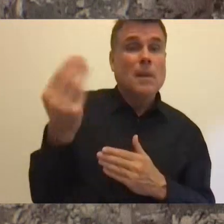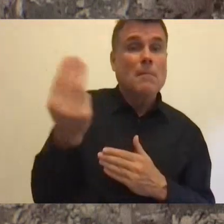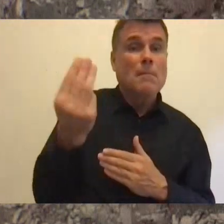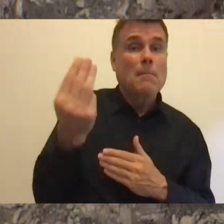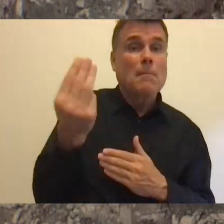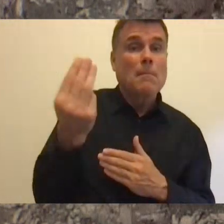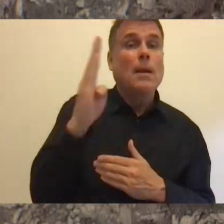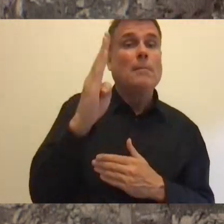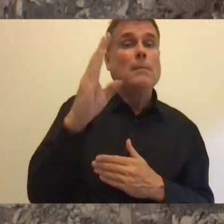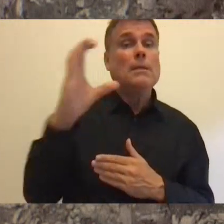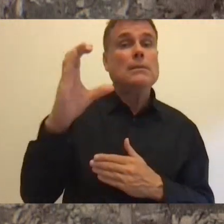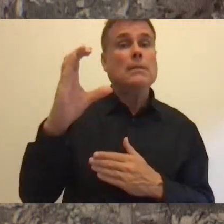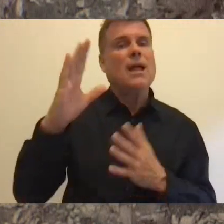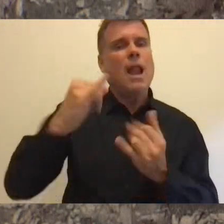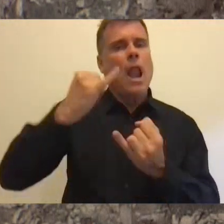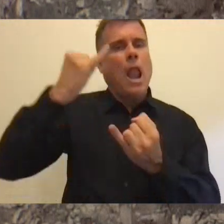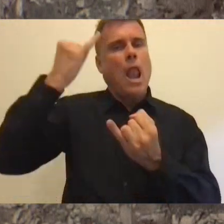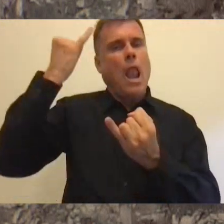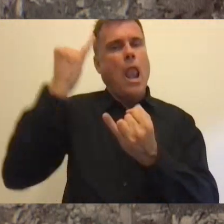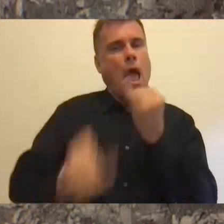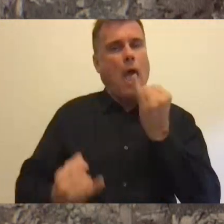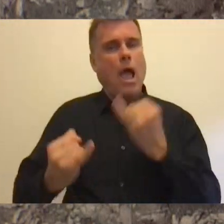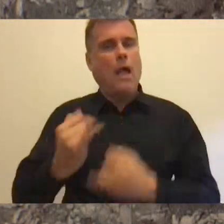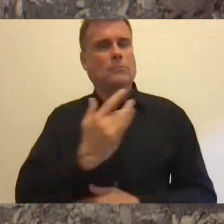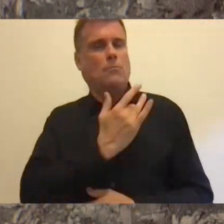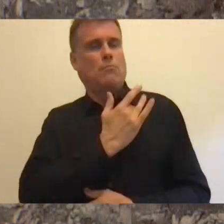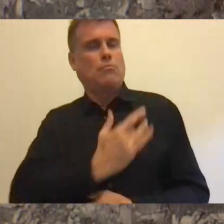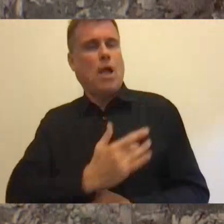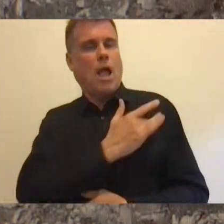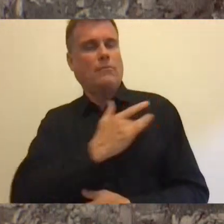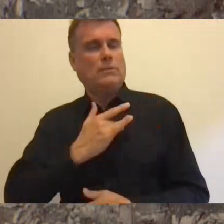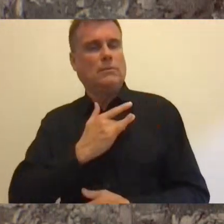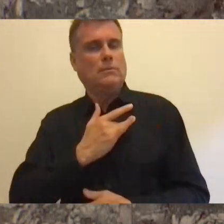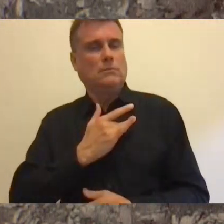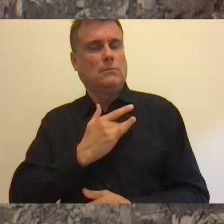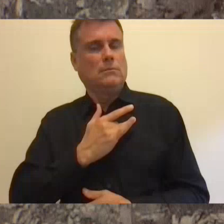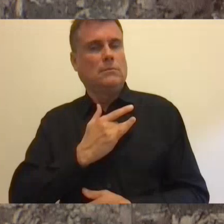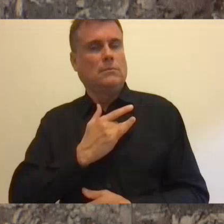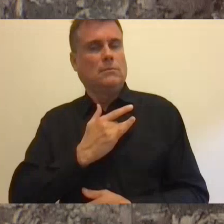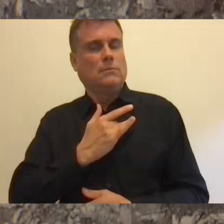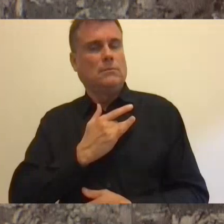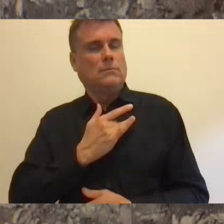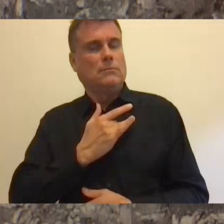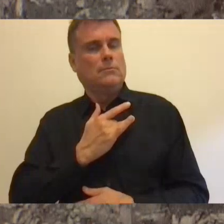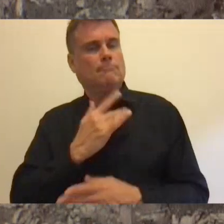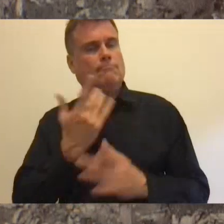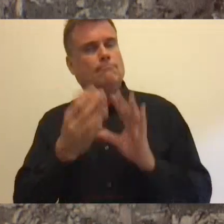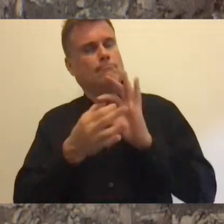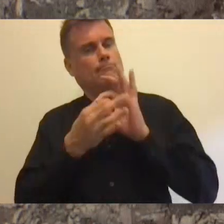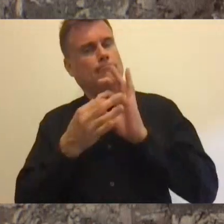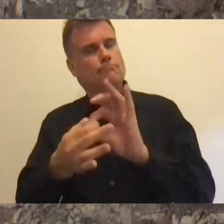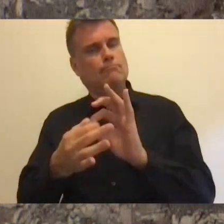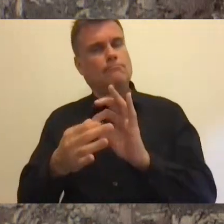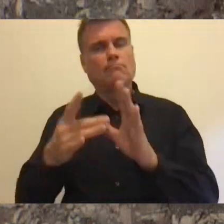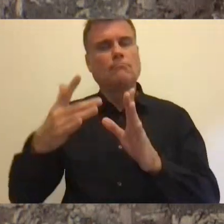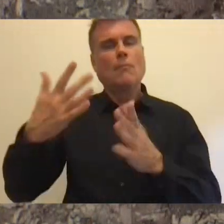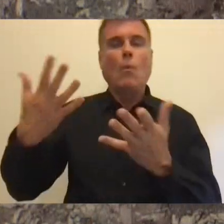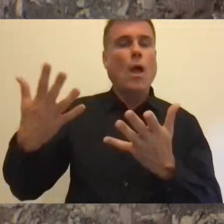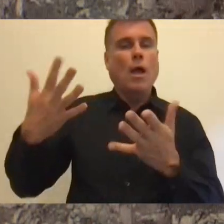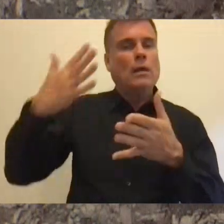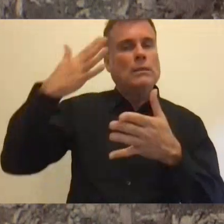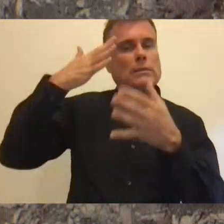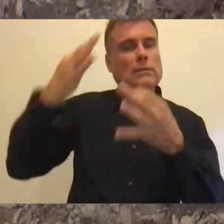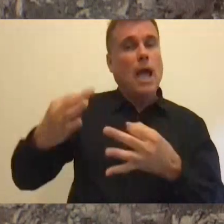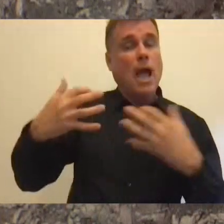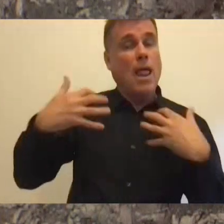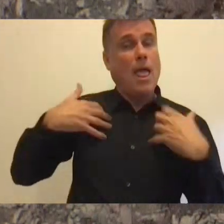ban unvaccinated healthcare workers from their own healthcare system. While Nova Scotia joins the rest of North America in